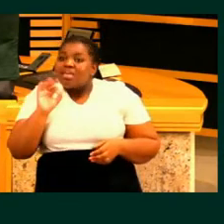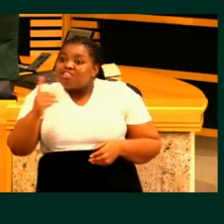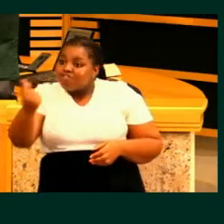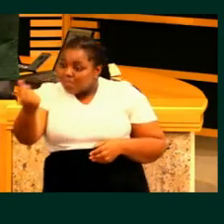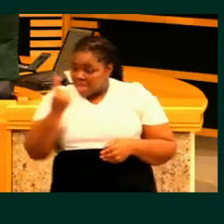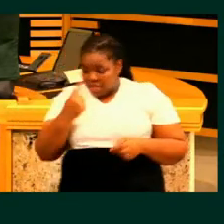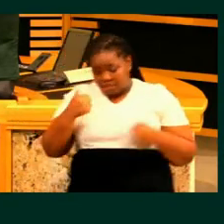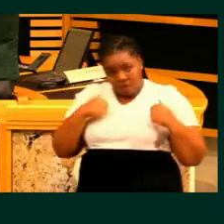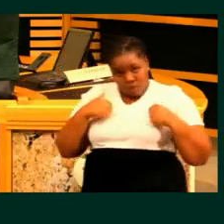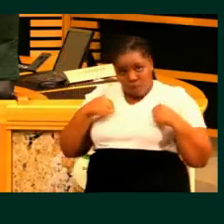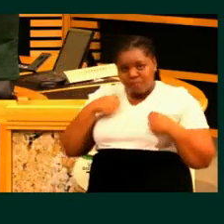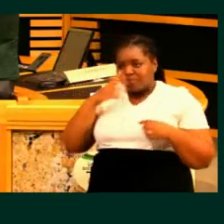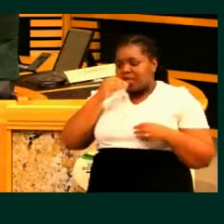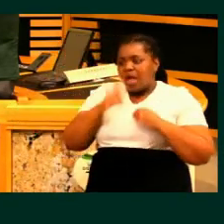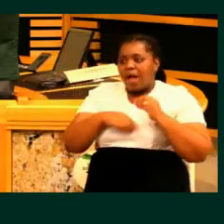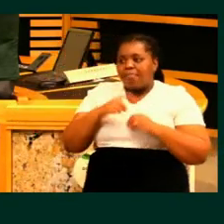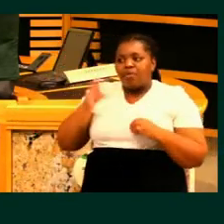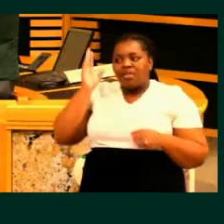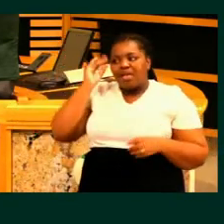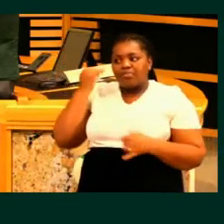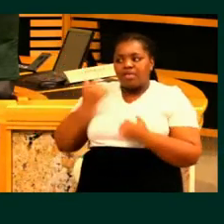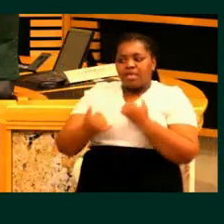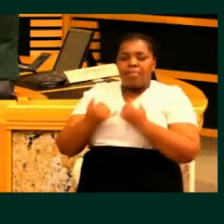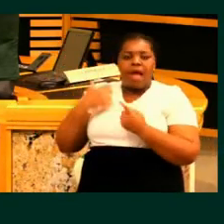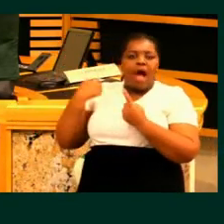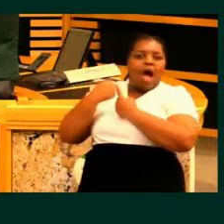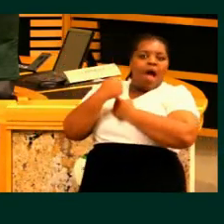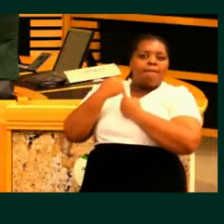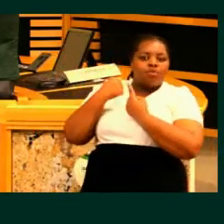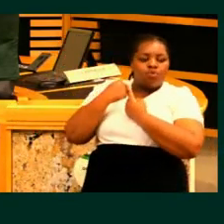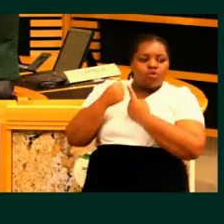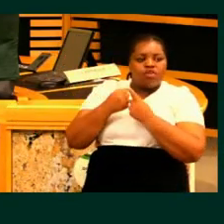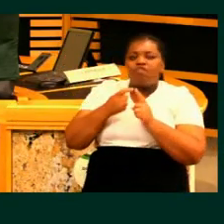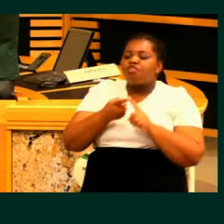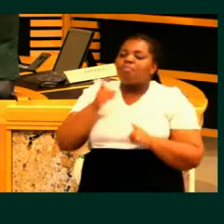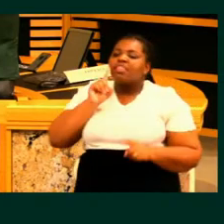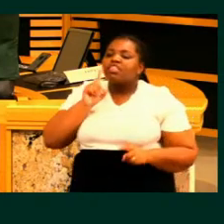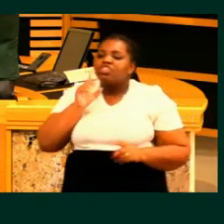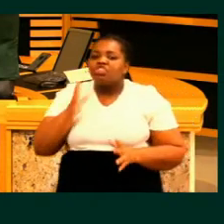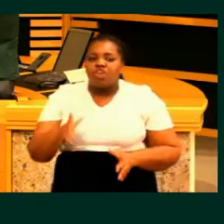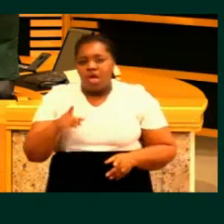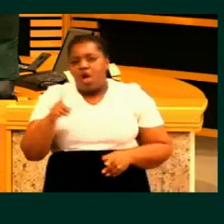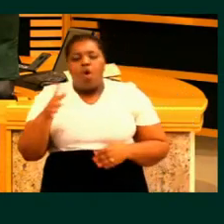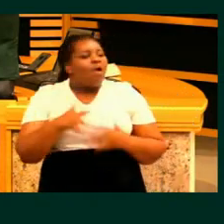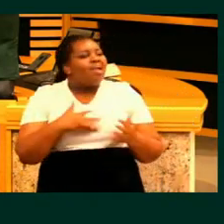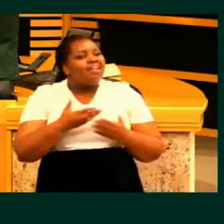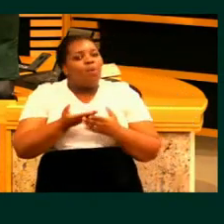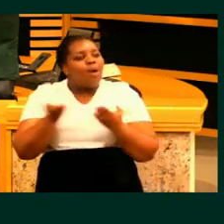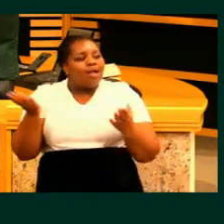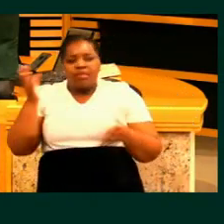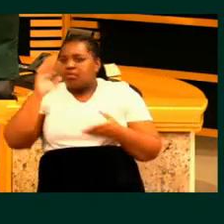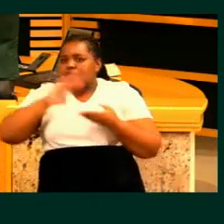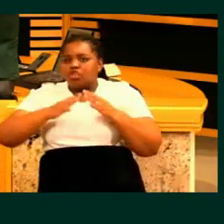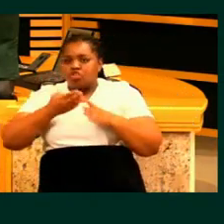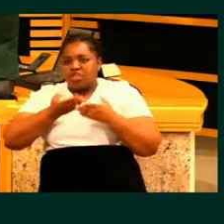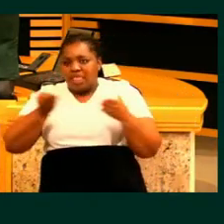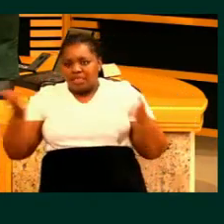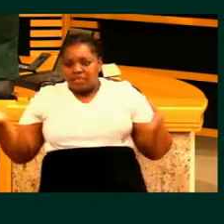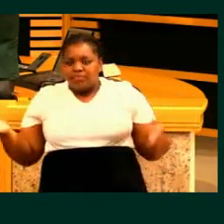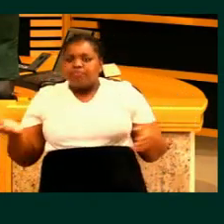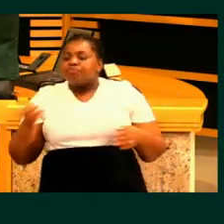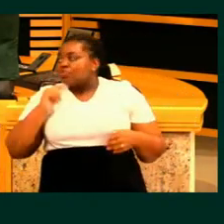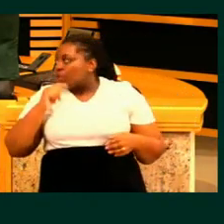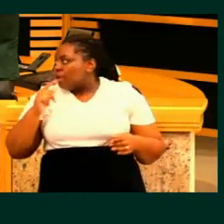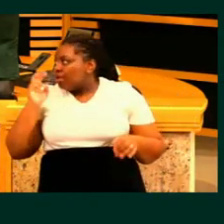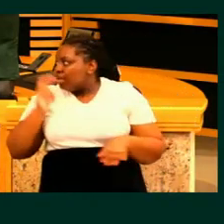to them about experiencing sexual misconduct by an educator and anyone in the society it takes